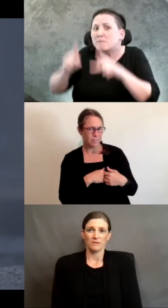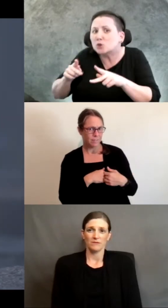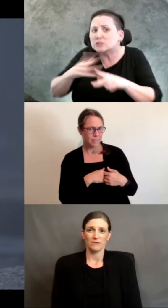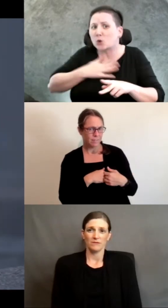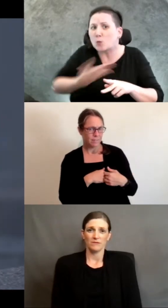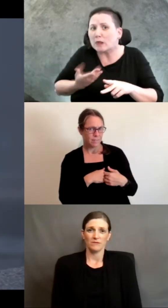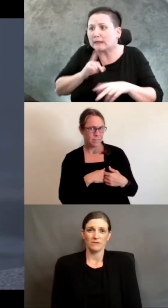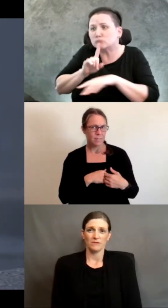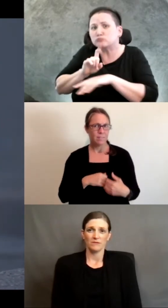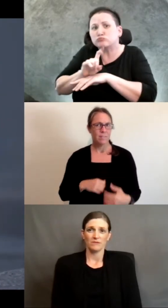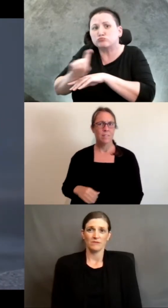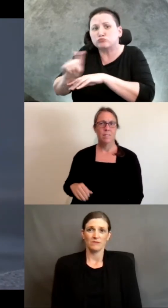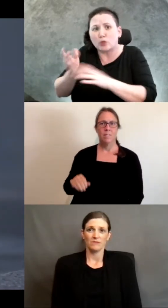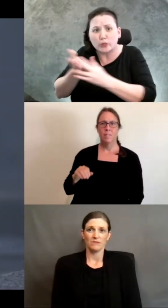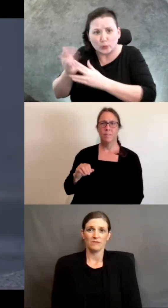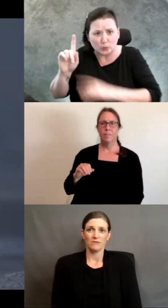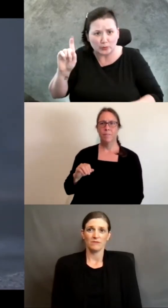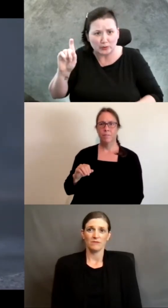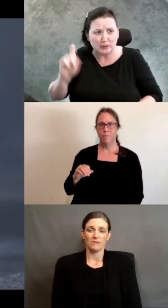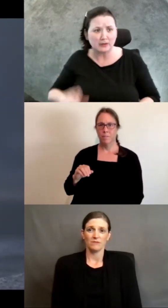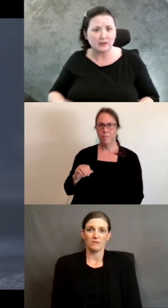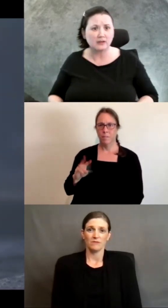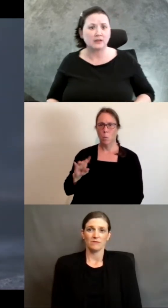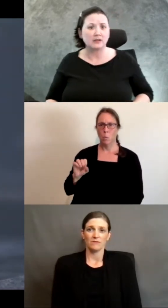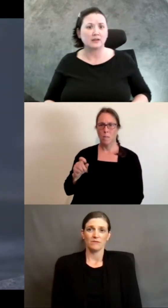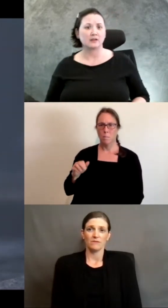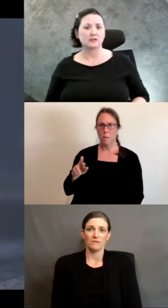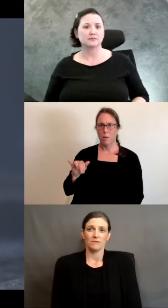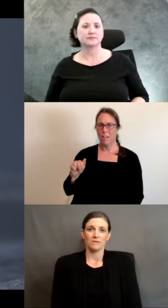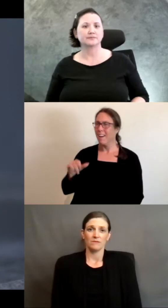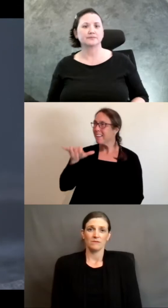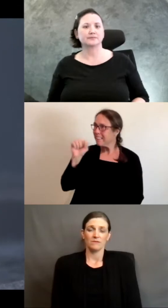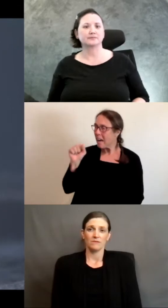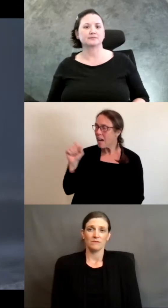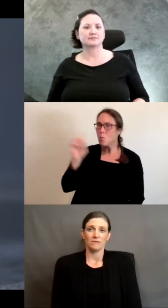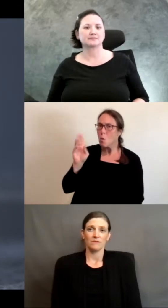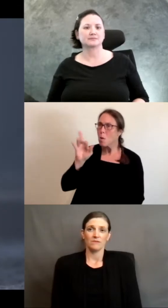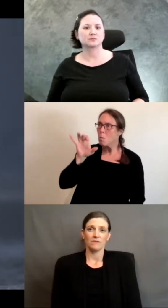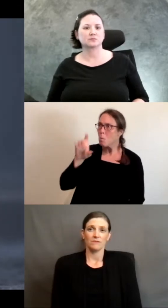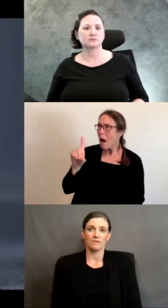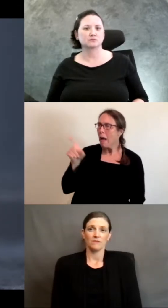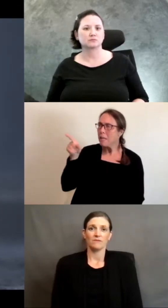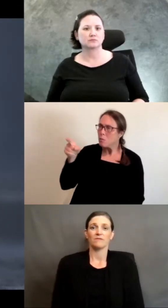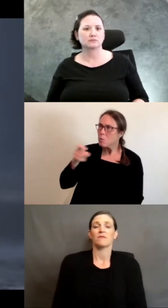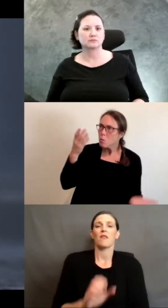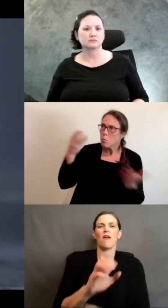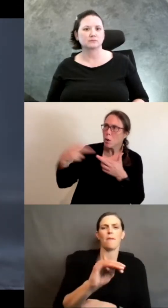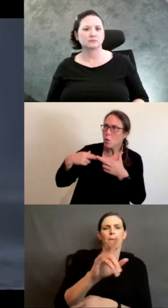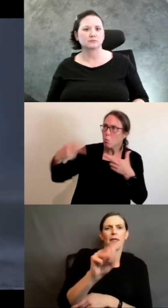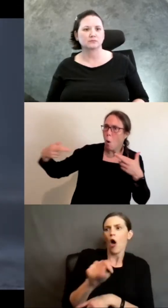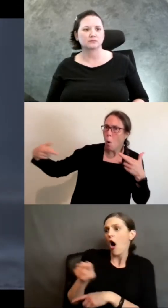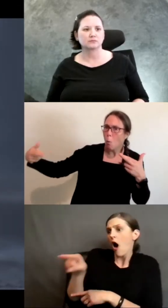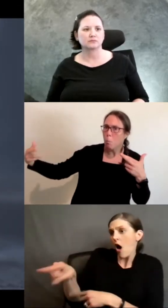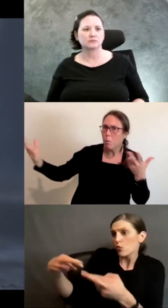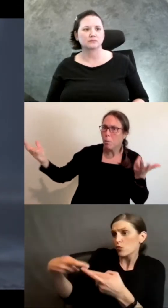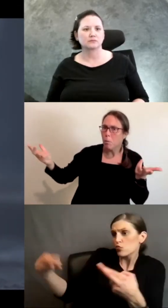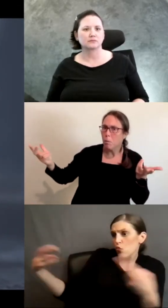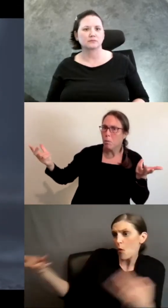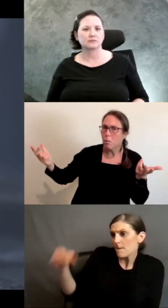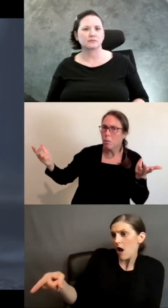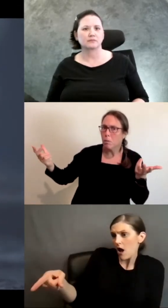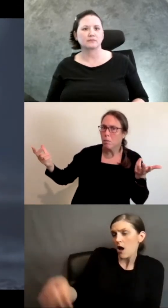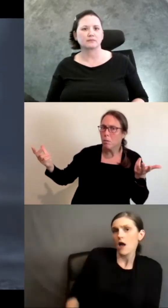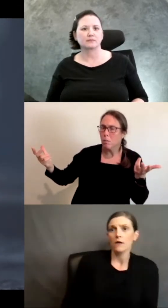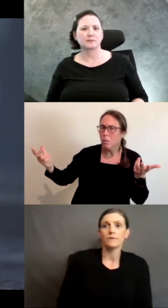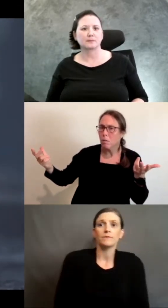Yes, where is Brad? He was supposed to bring the rope. Amelia points to a rope on the ground. Like this rope?